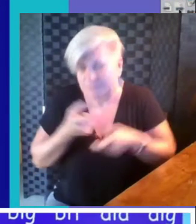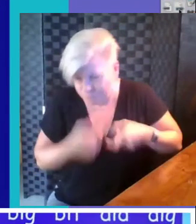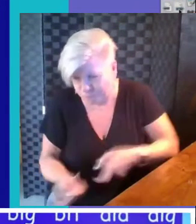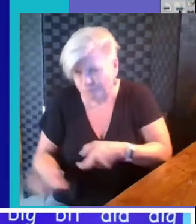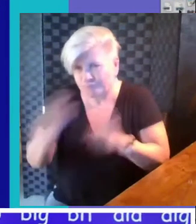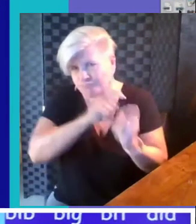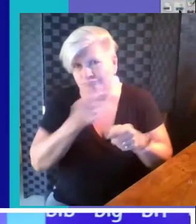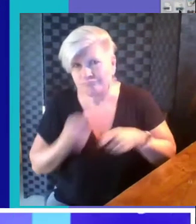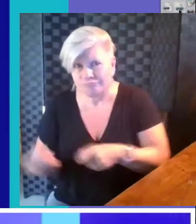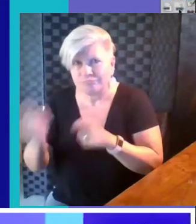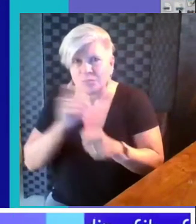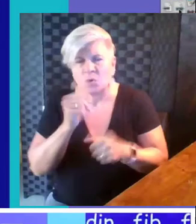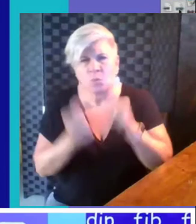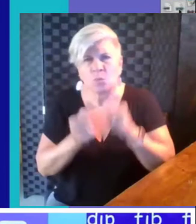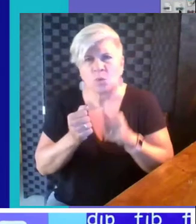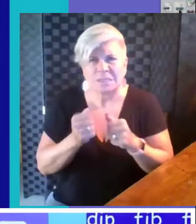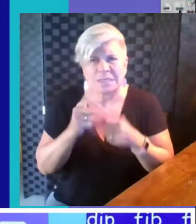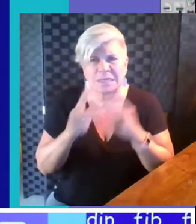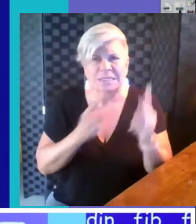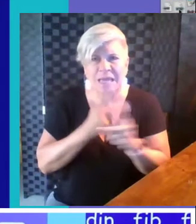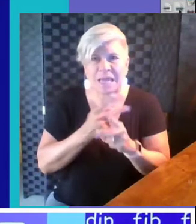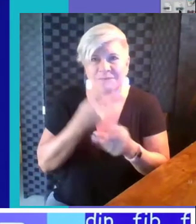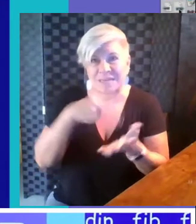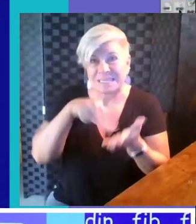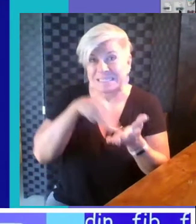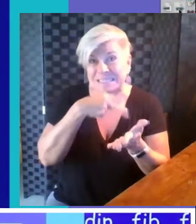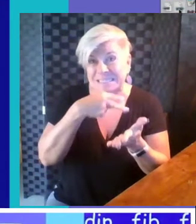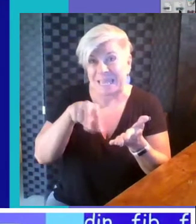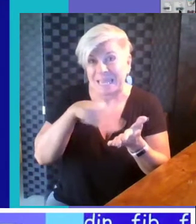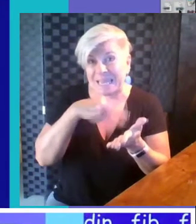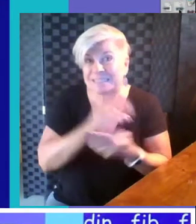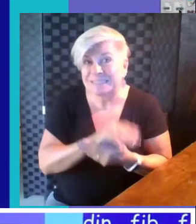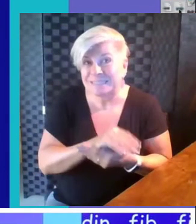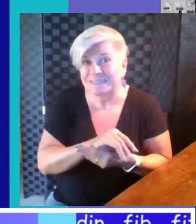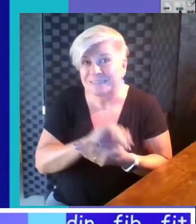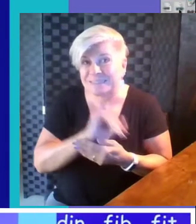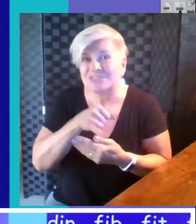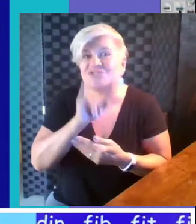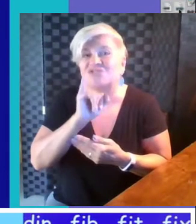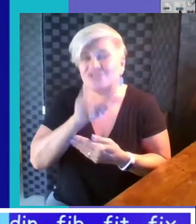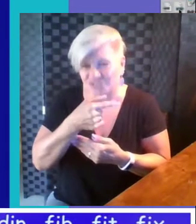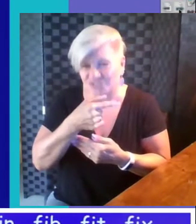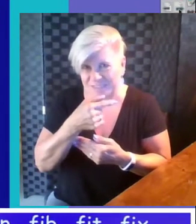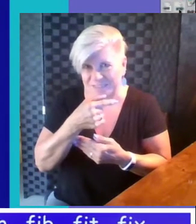Dig. Which one of these is a type of dance you could do?